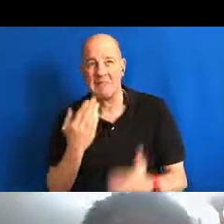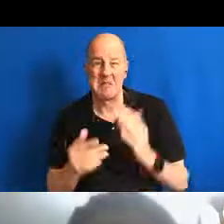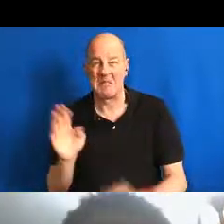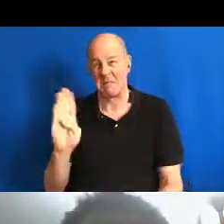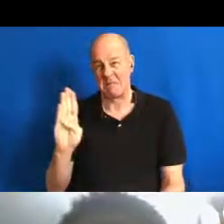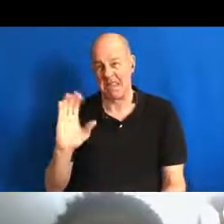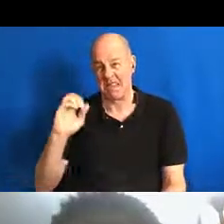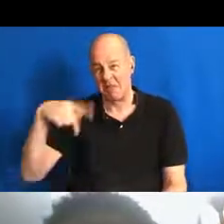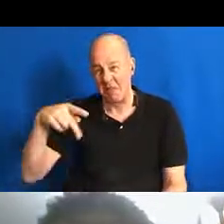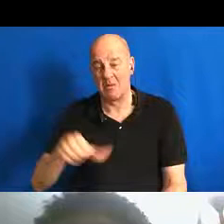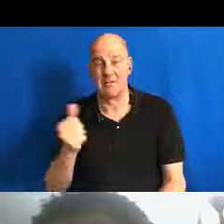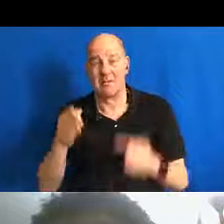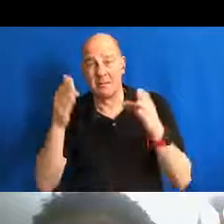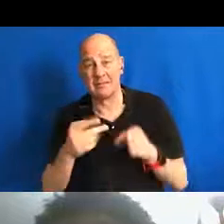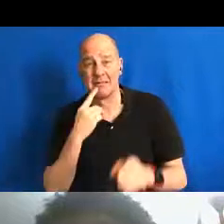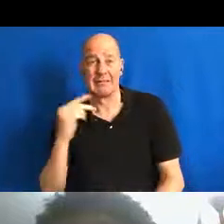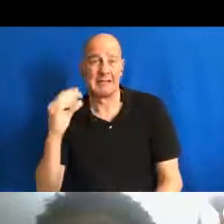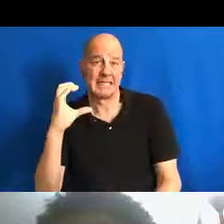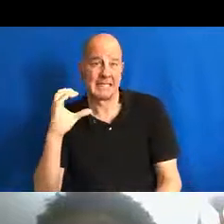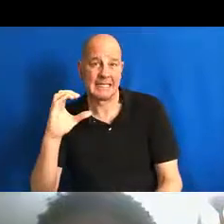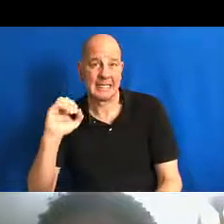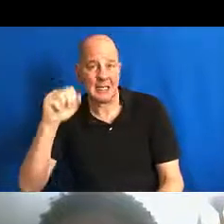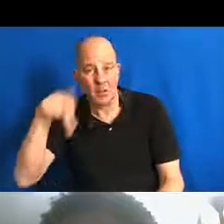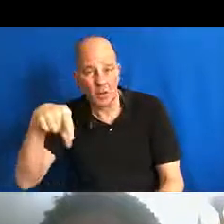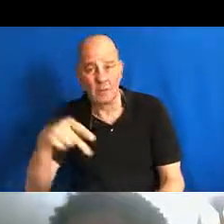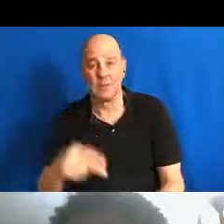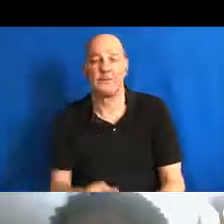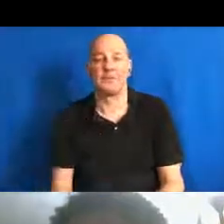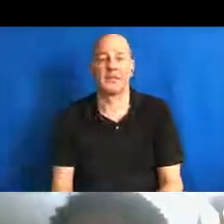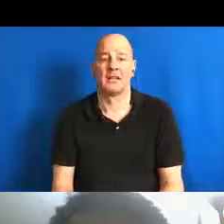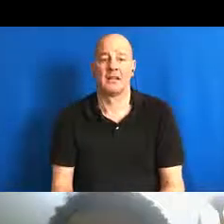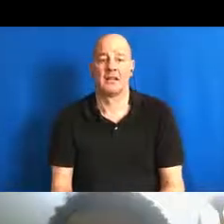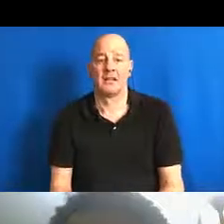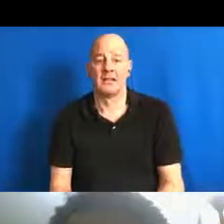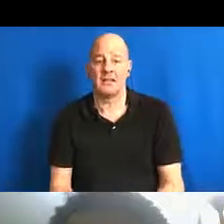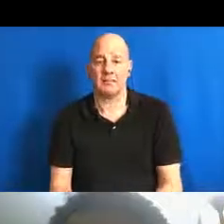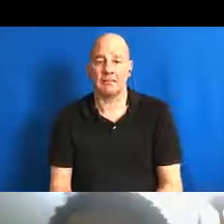another person's thinking about a C Corp, and then also